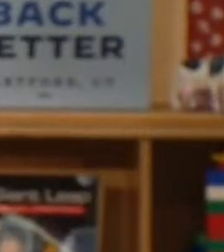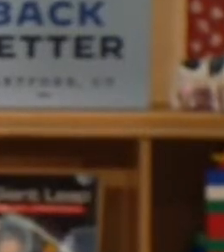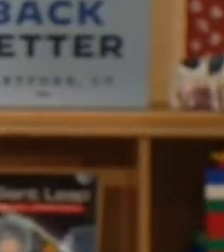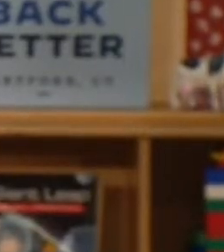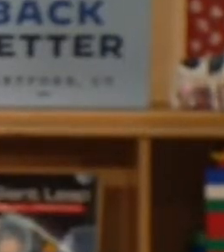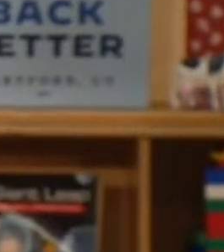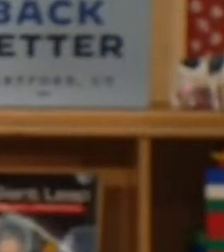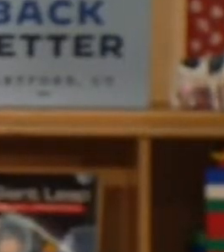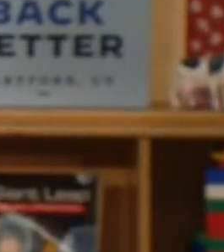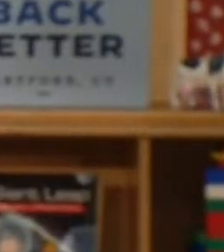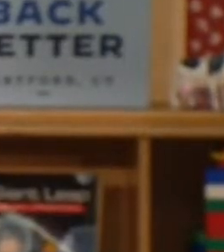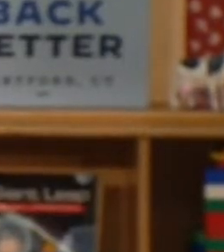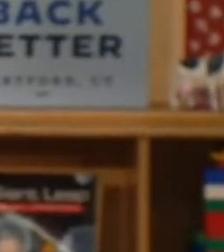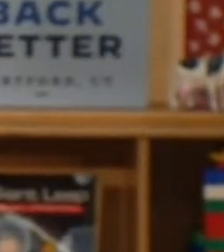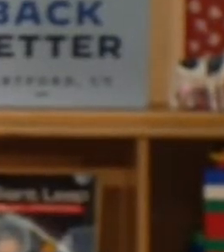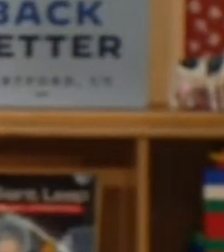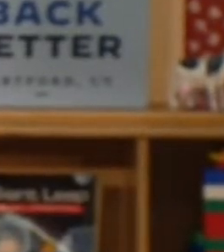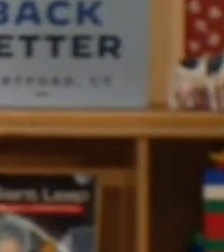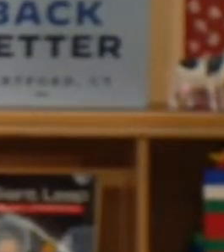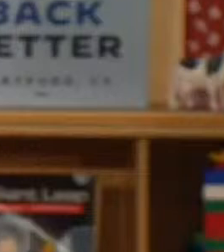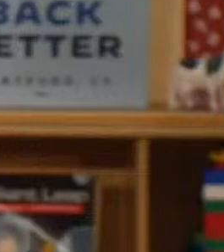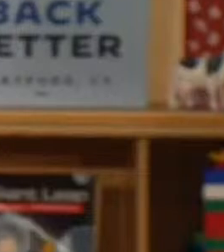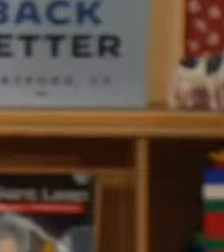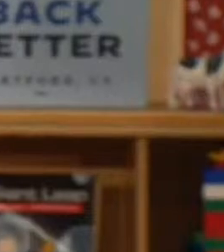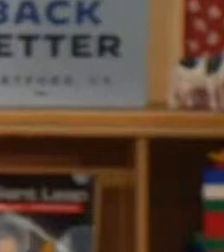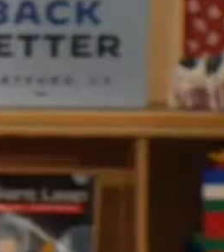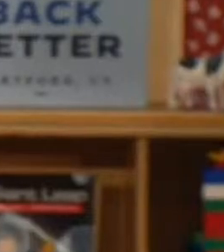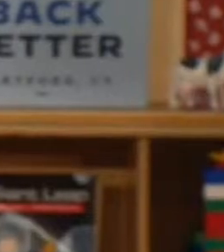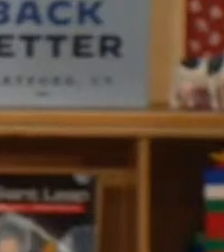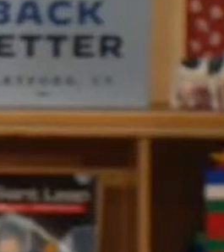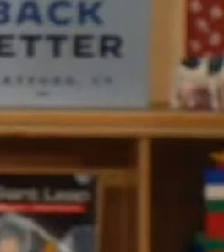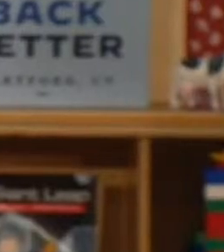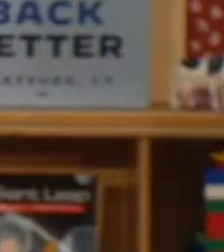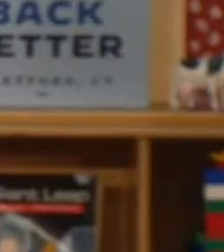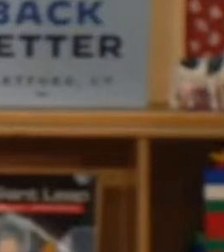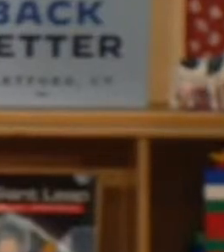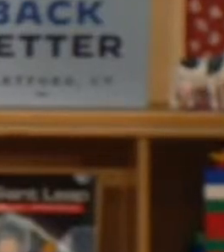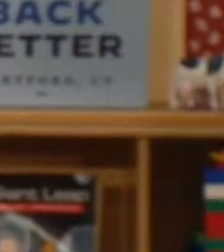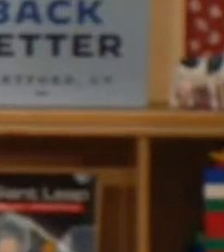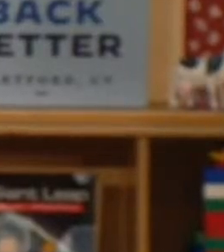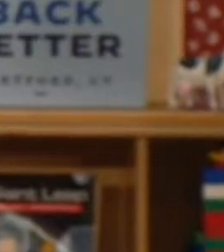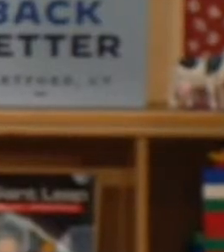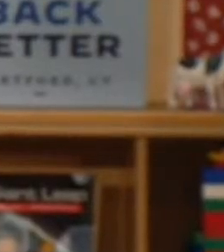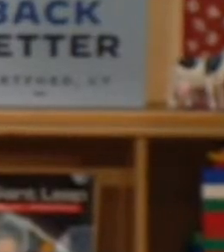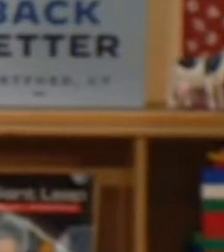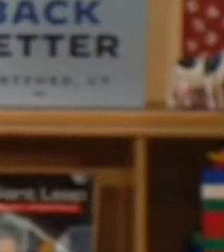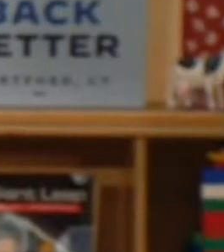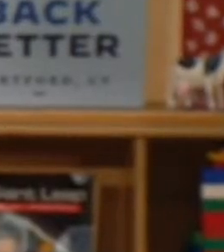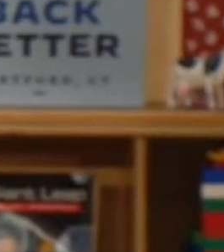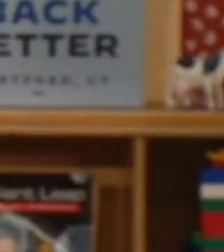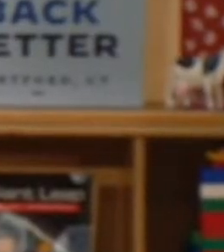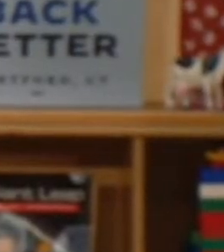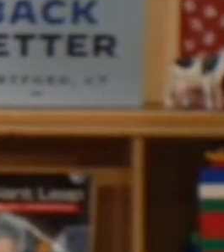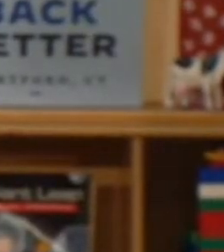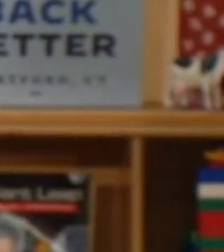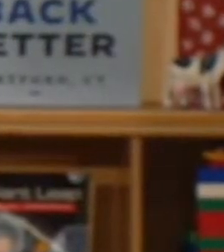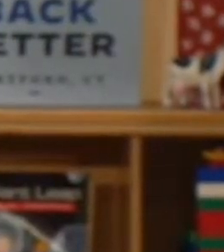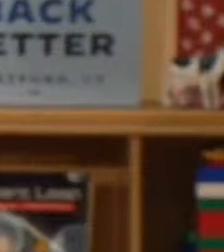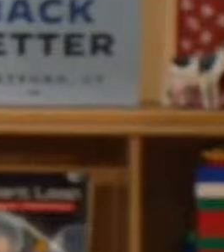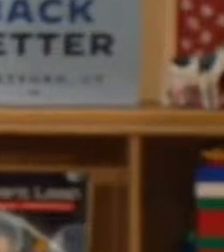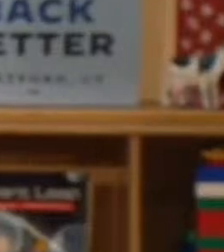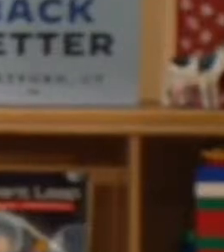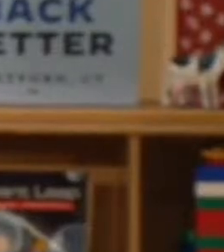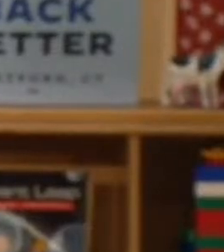Germany, France, and the UK, even Latvia, the number of children in those countries enrolled is 90%.